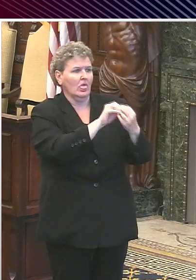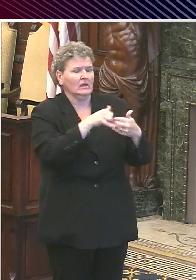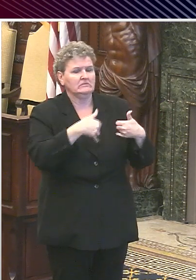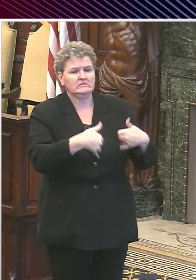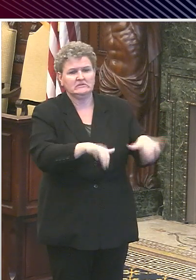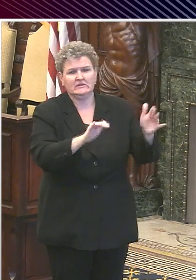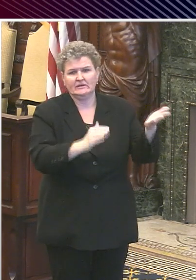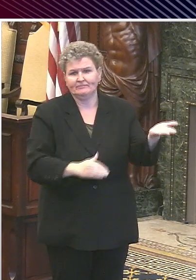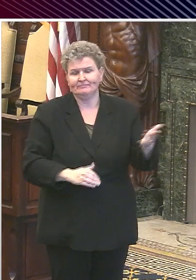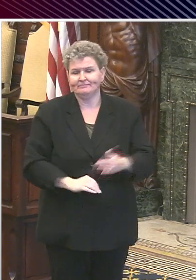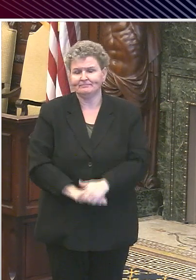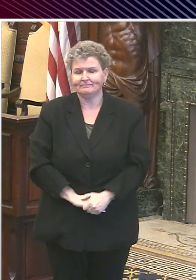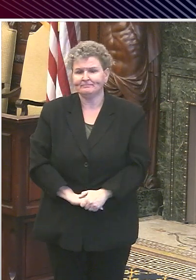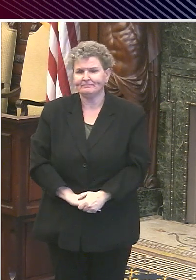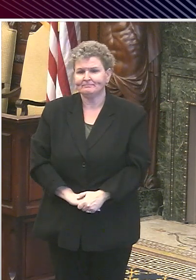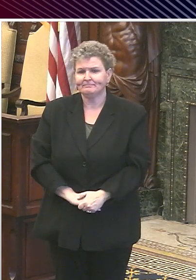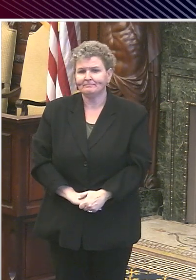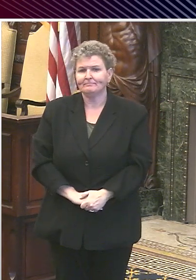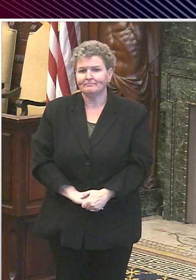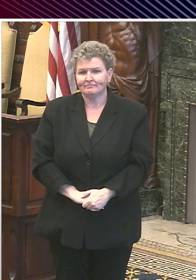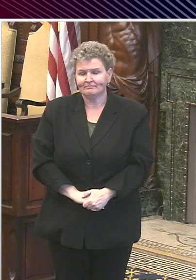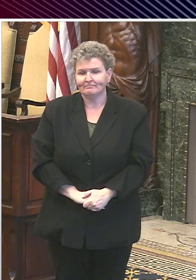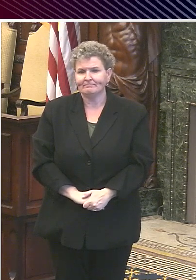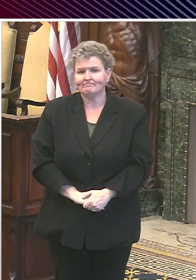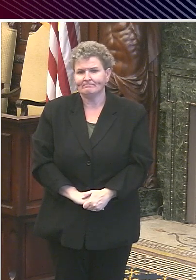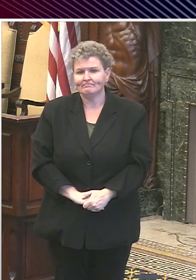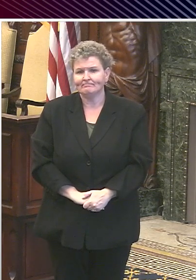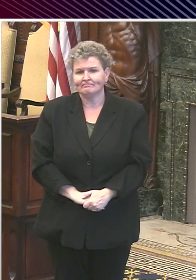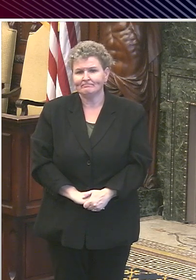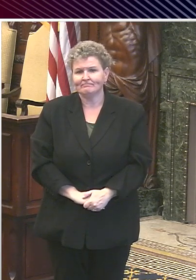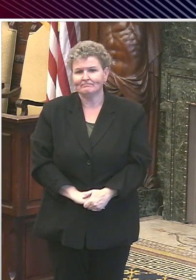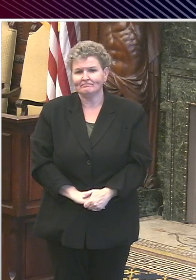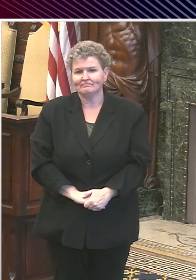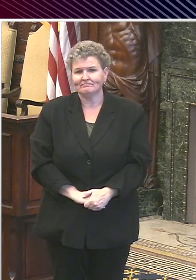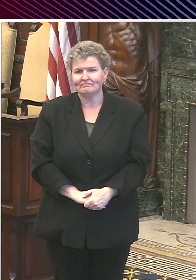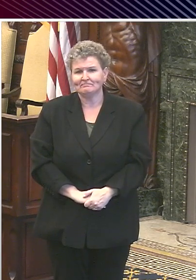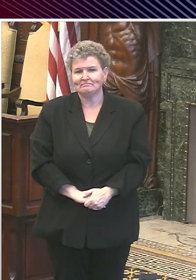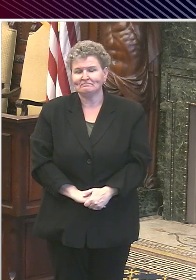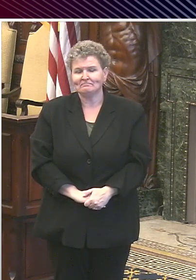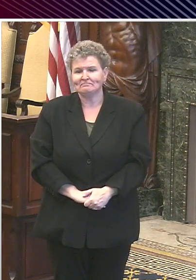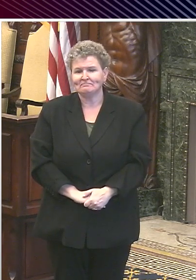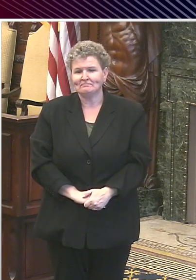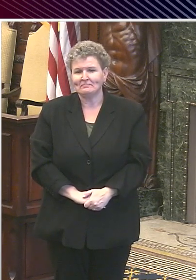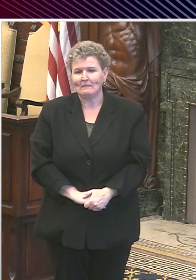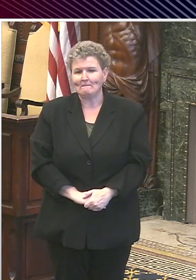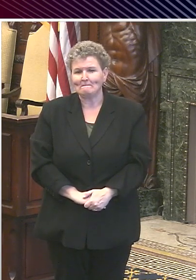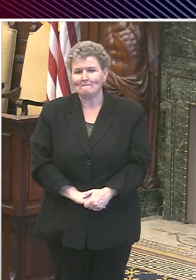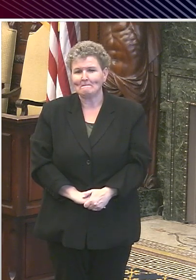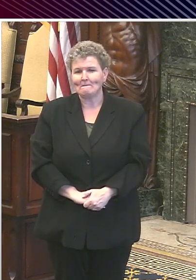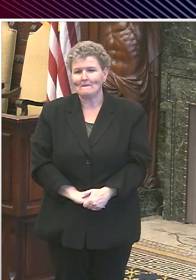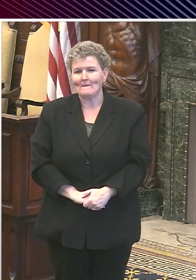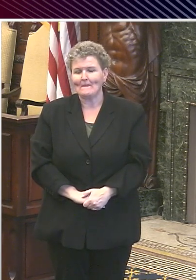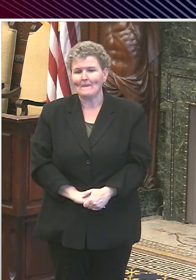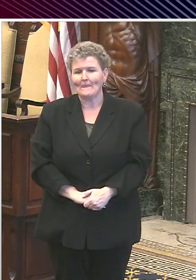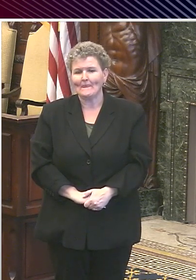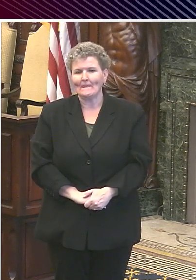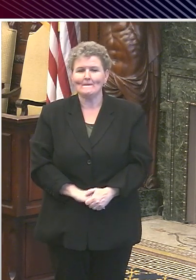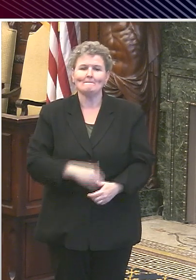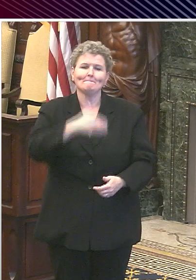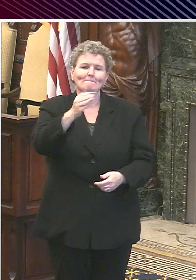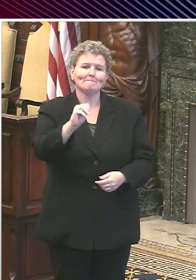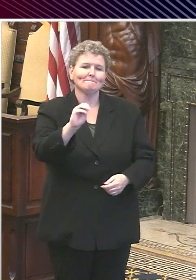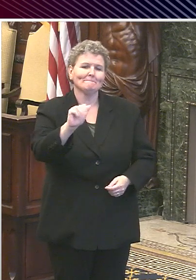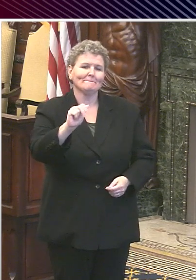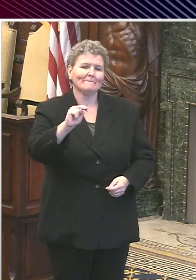Okay, and that's all. That's fine. Great. Thank you, Laura. Let's go to Manny Smith of CBS 3.